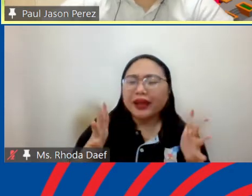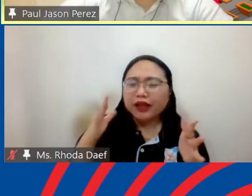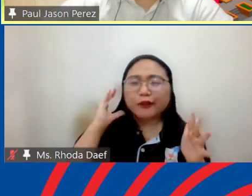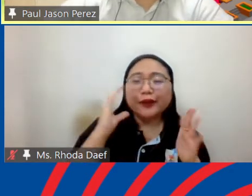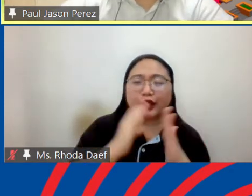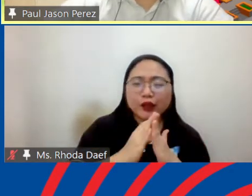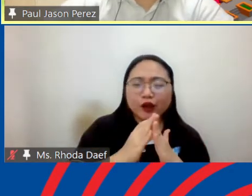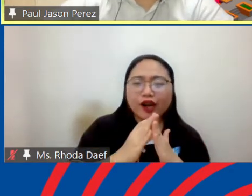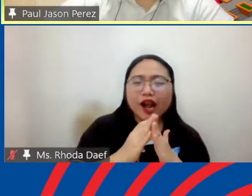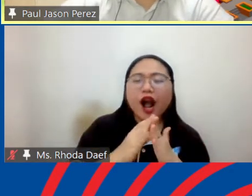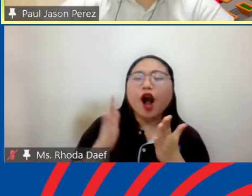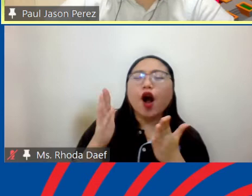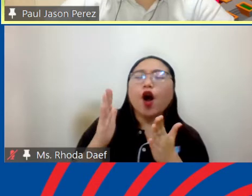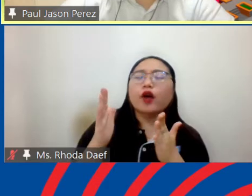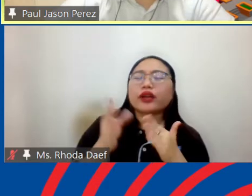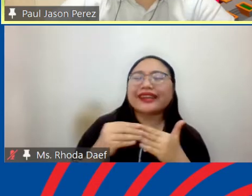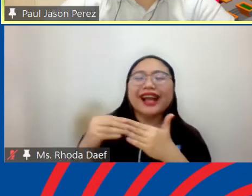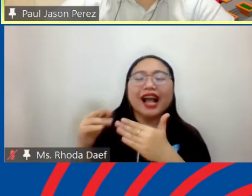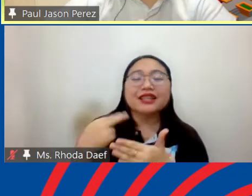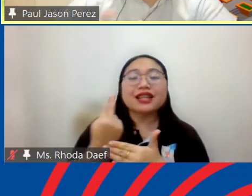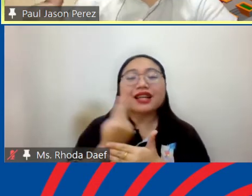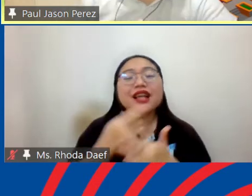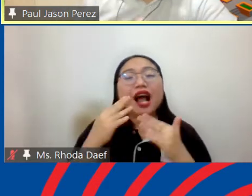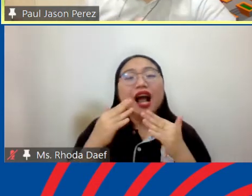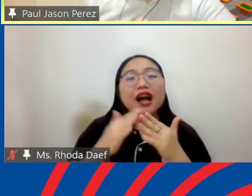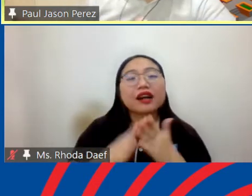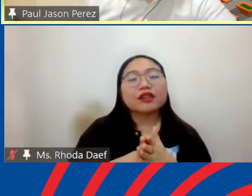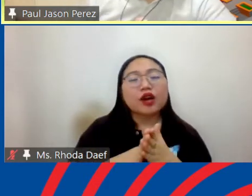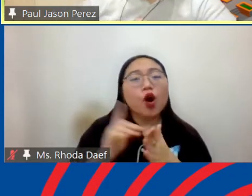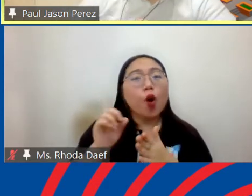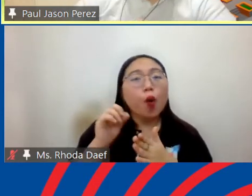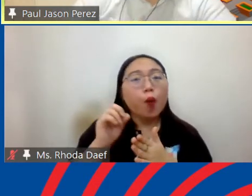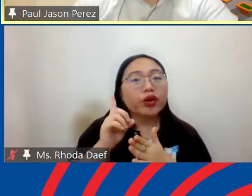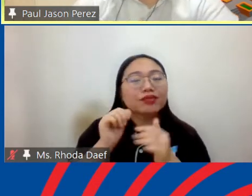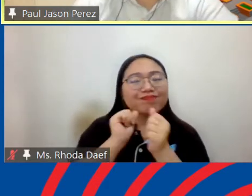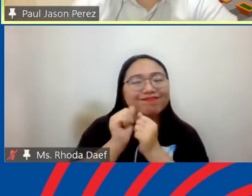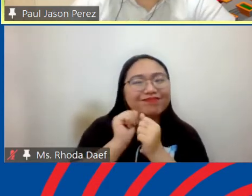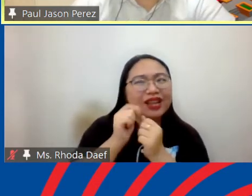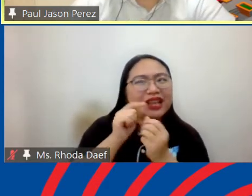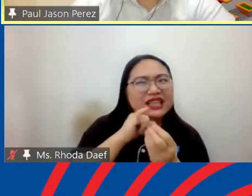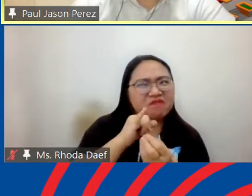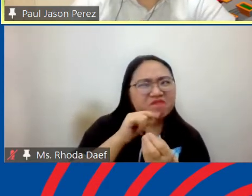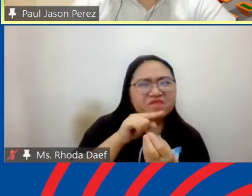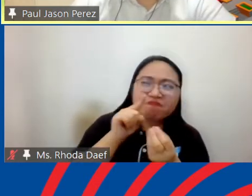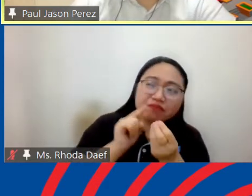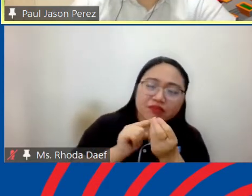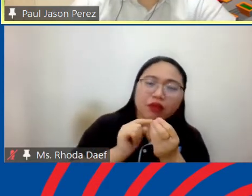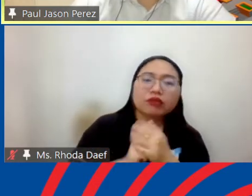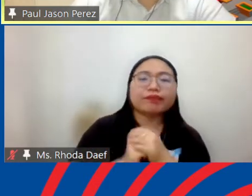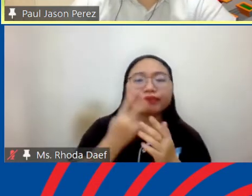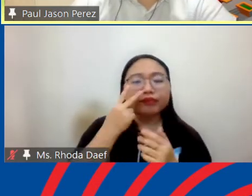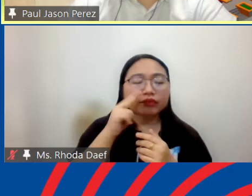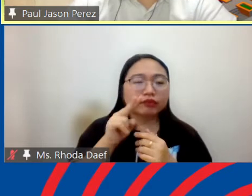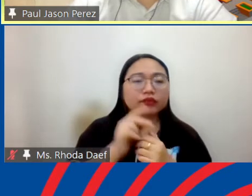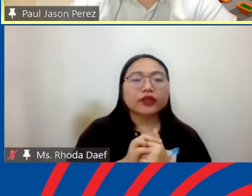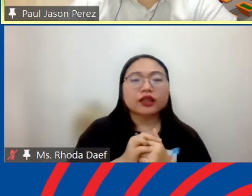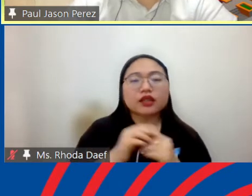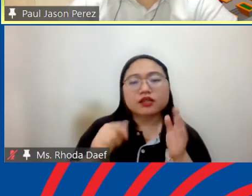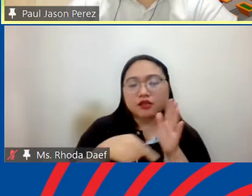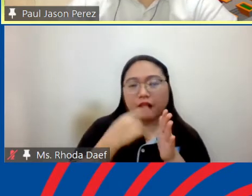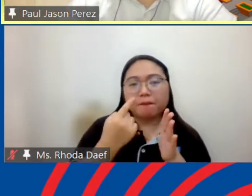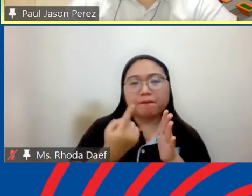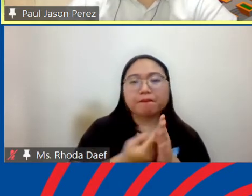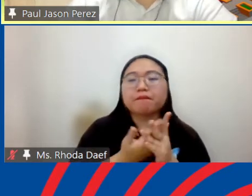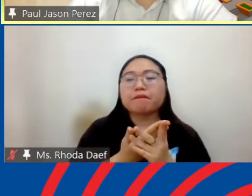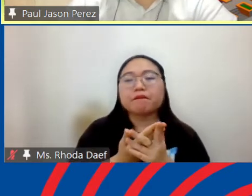us on what a concept is about. So let's look at some of the research data management frameworks that